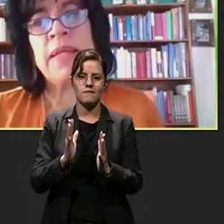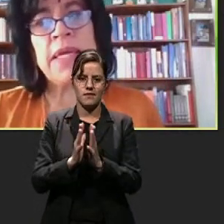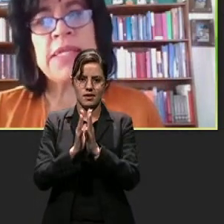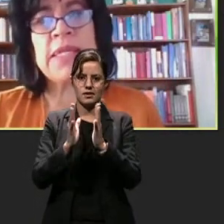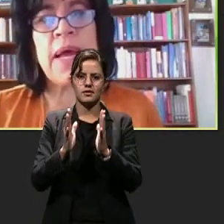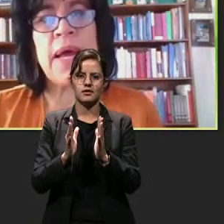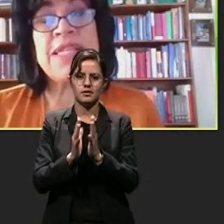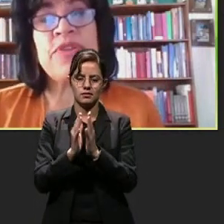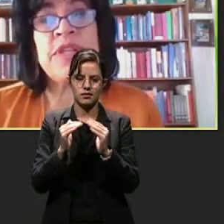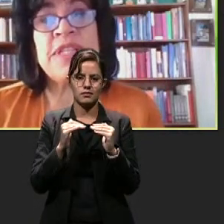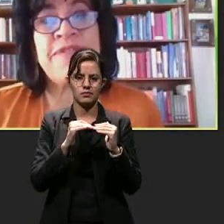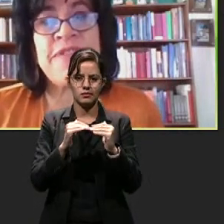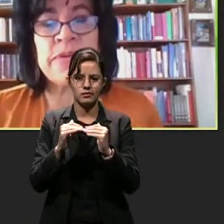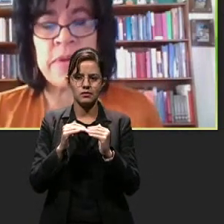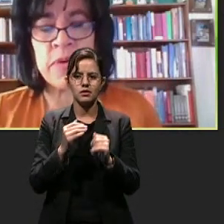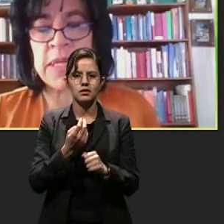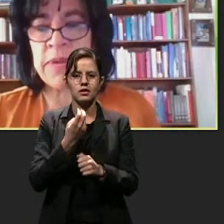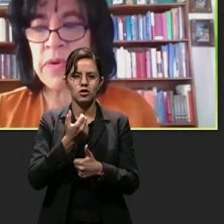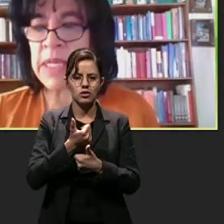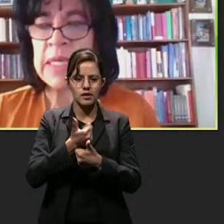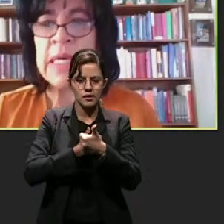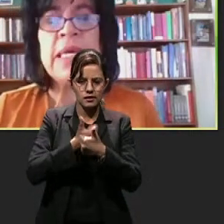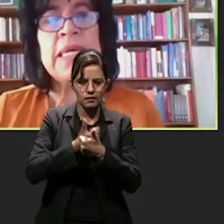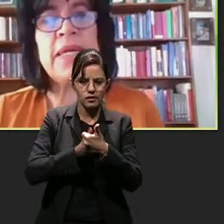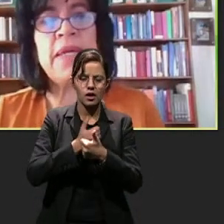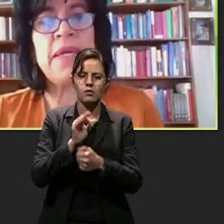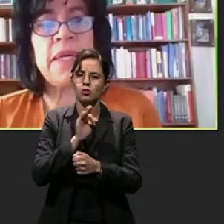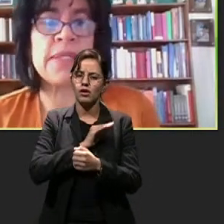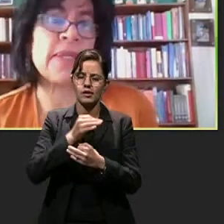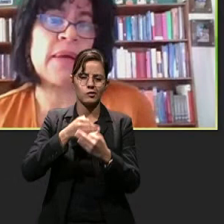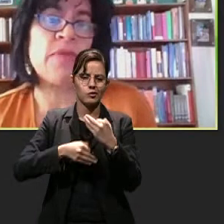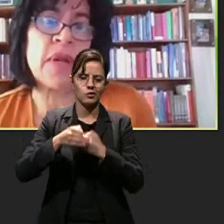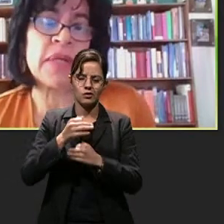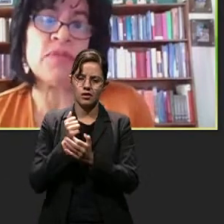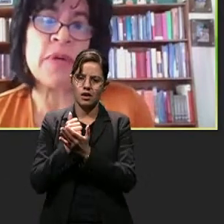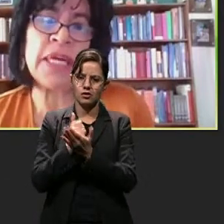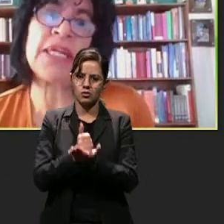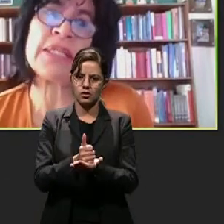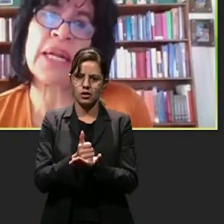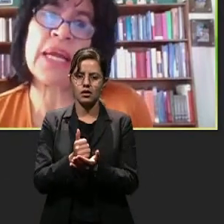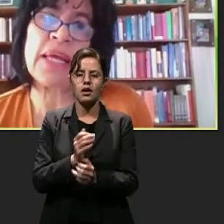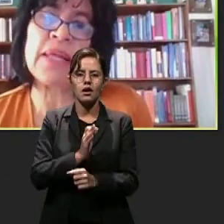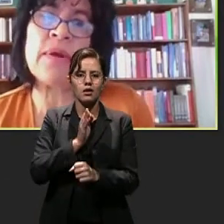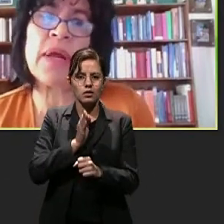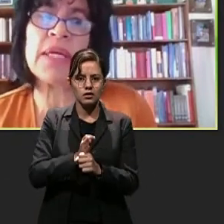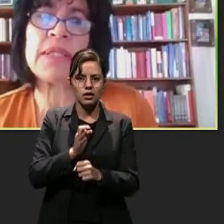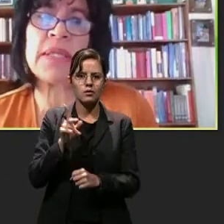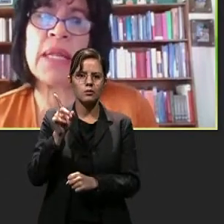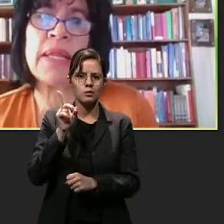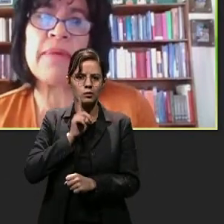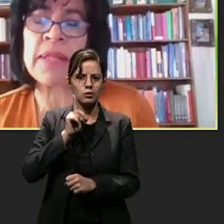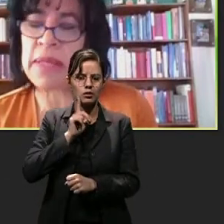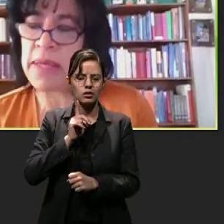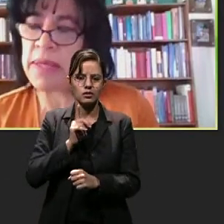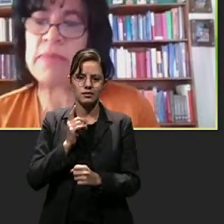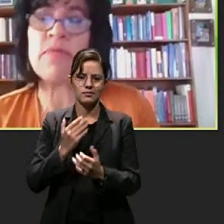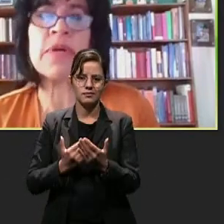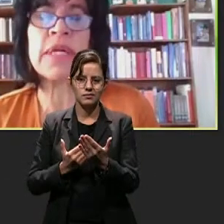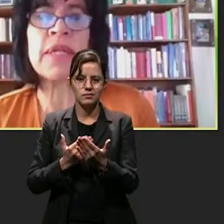are able to participate for all these democratic challenges. And